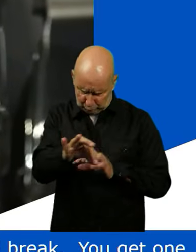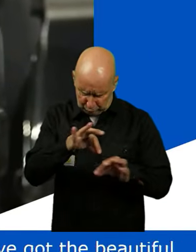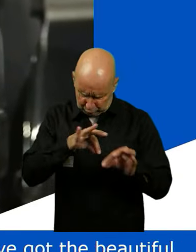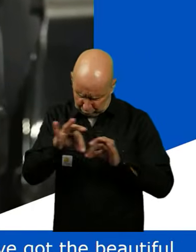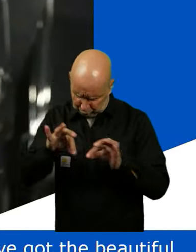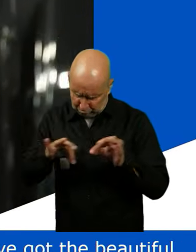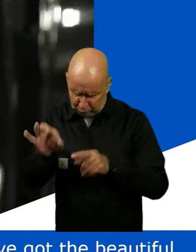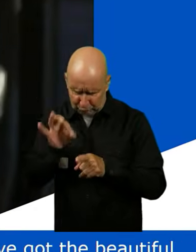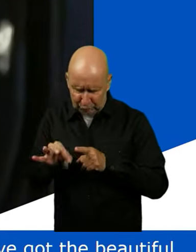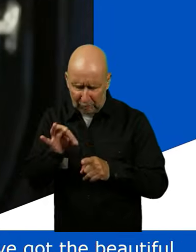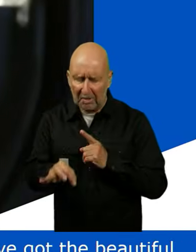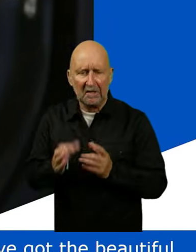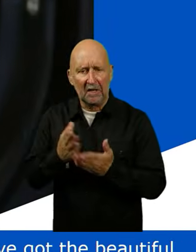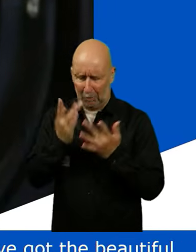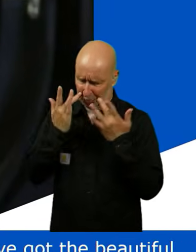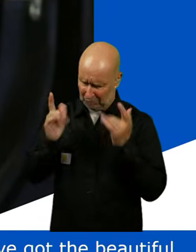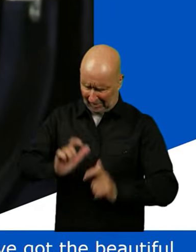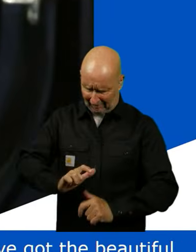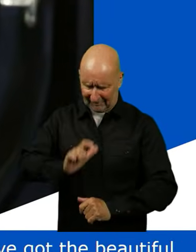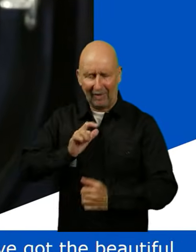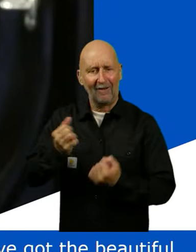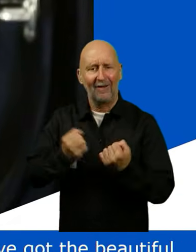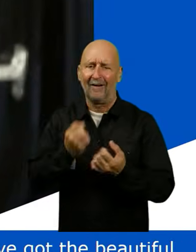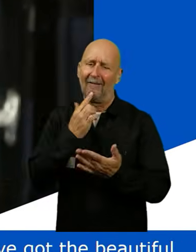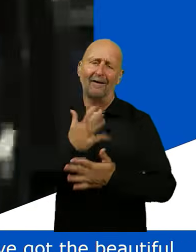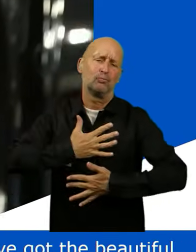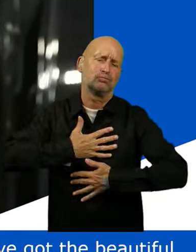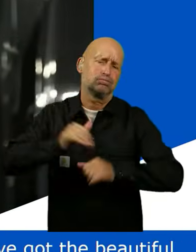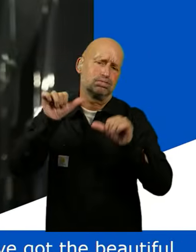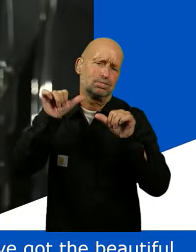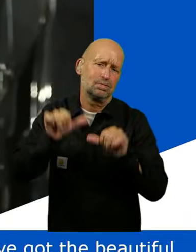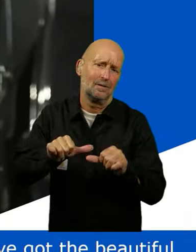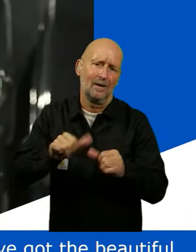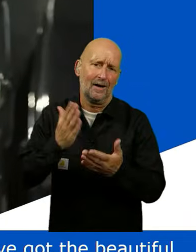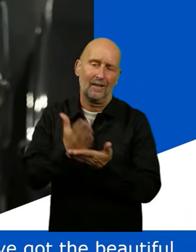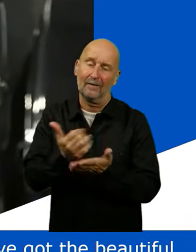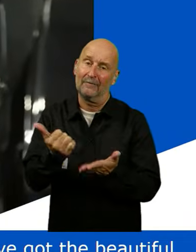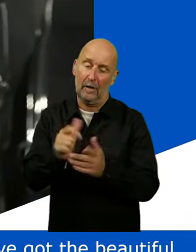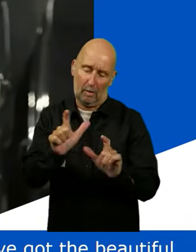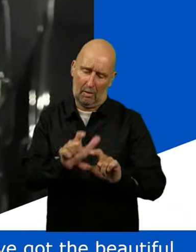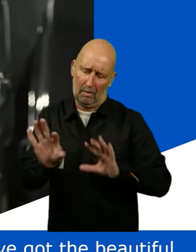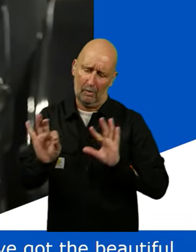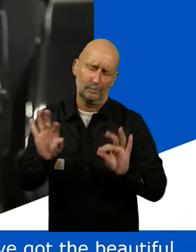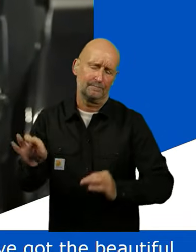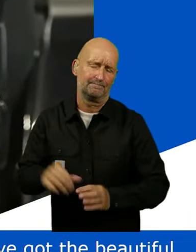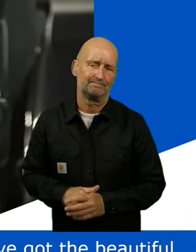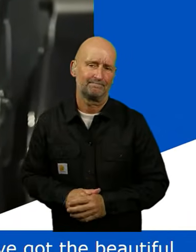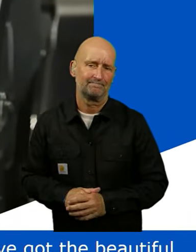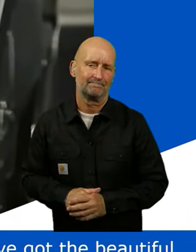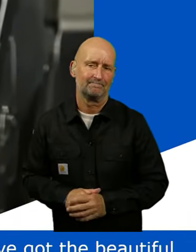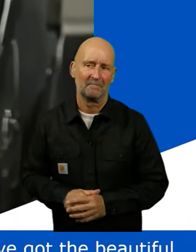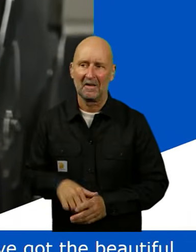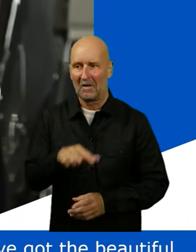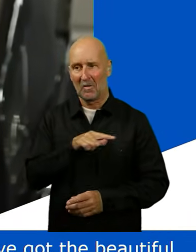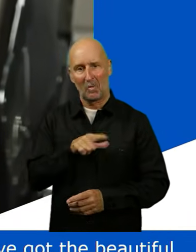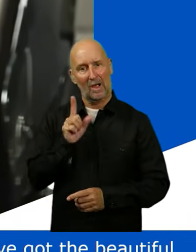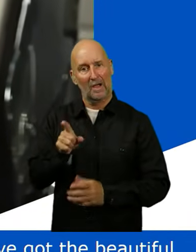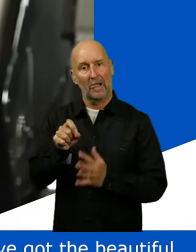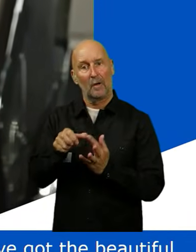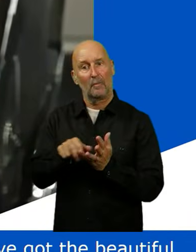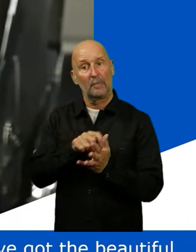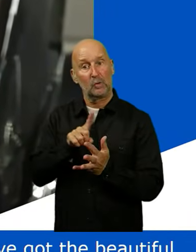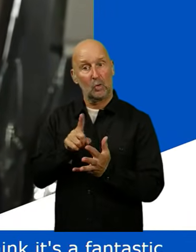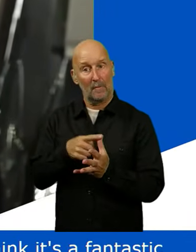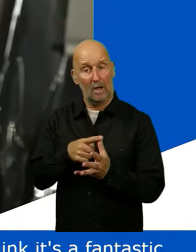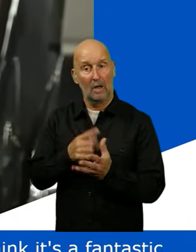and confident and sporty. I love it. I think it's a fantastic interior colour scheme. Being a high-spec Puma, you also